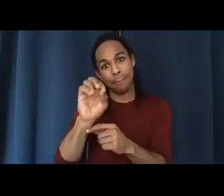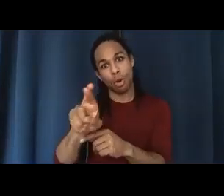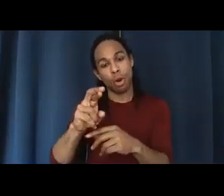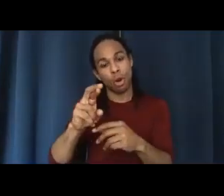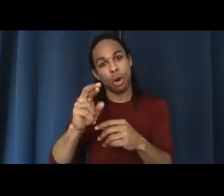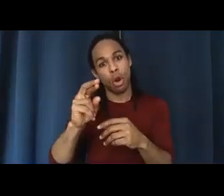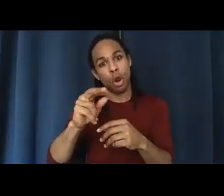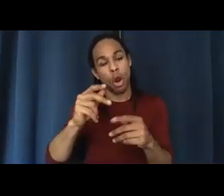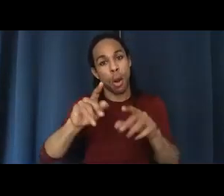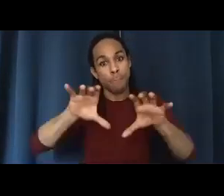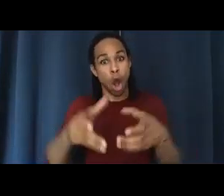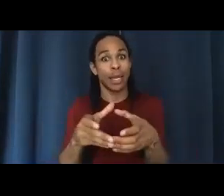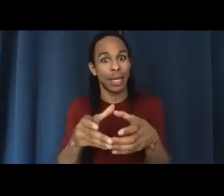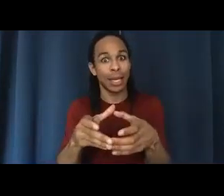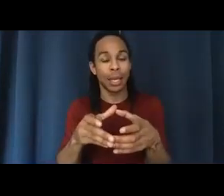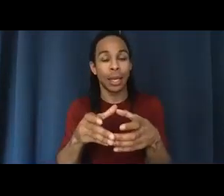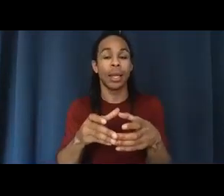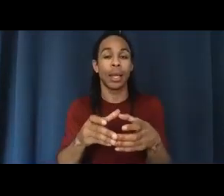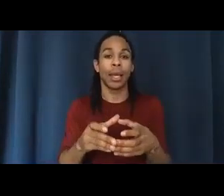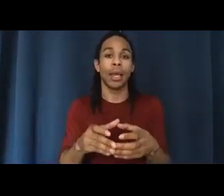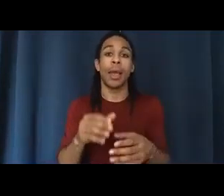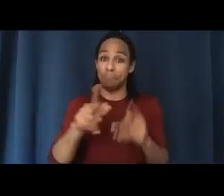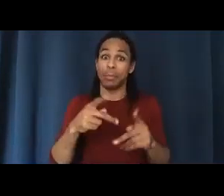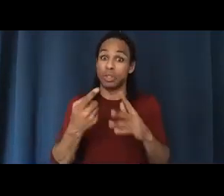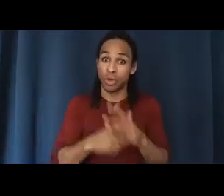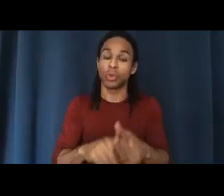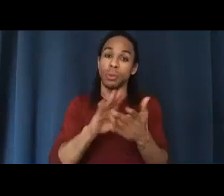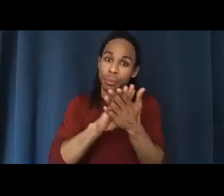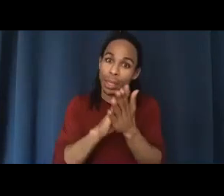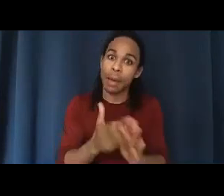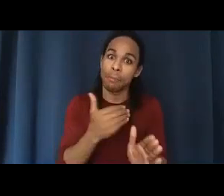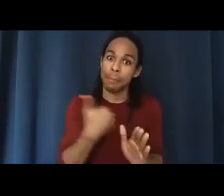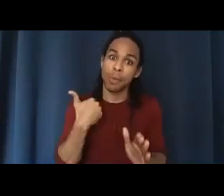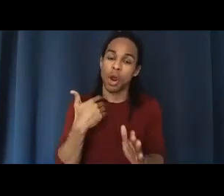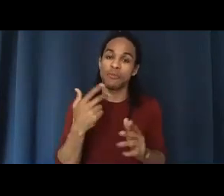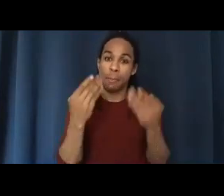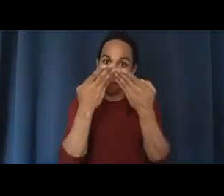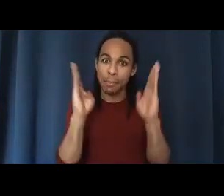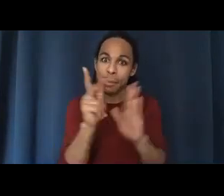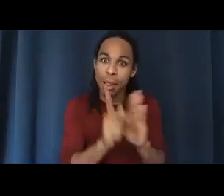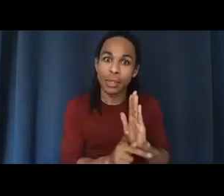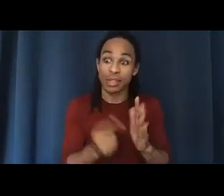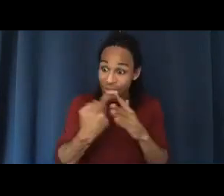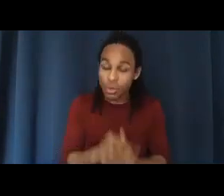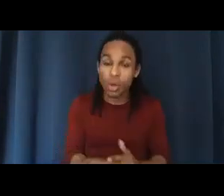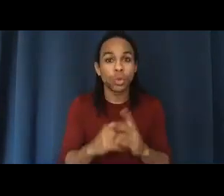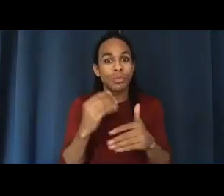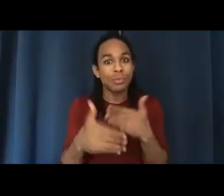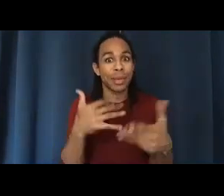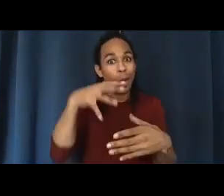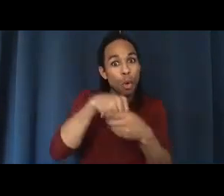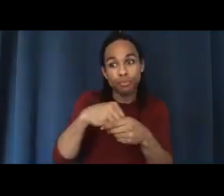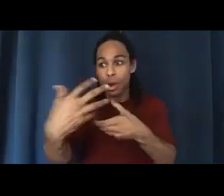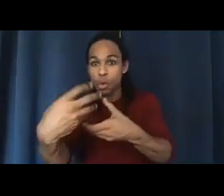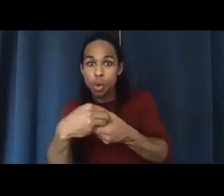who actually became members of public policies, and they were incorporated in our state as a subject